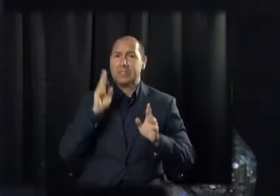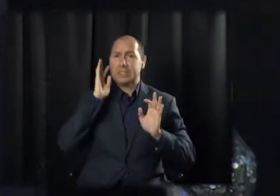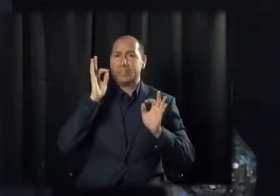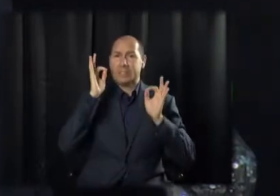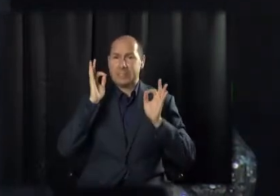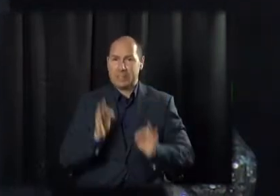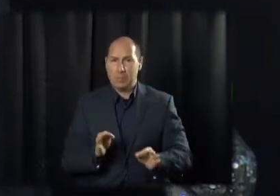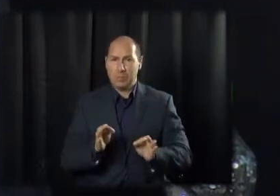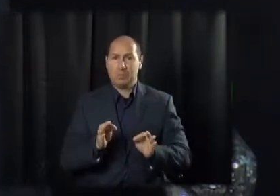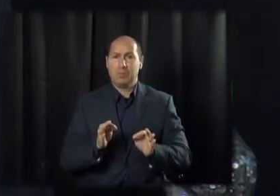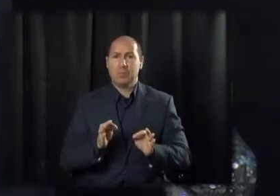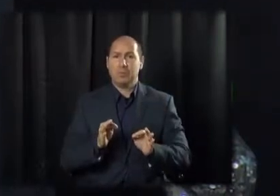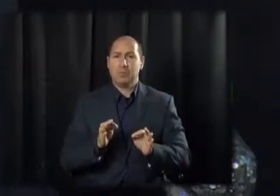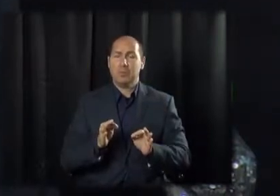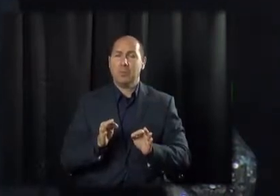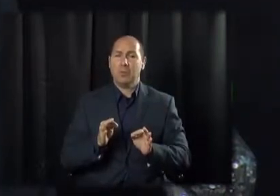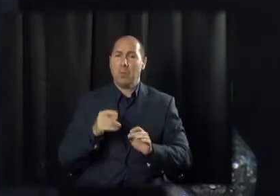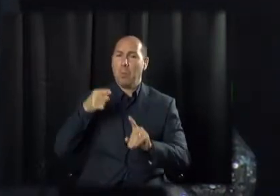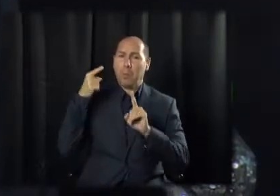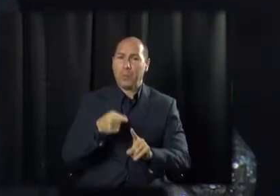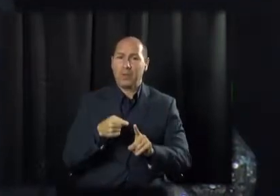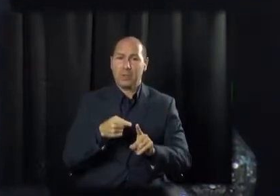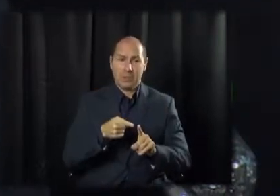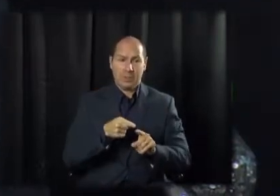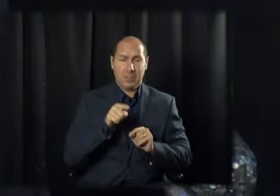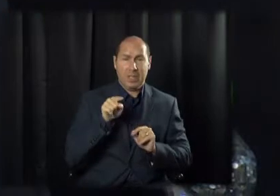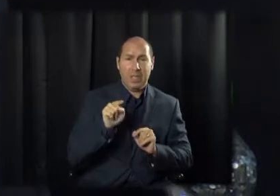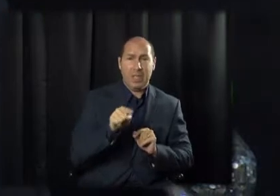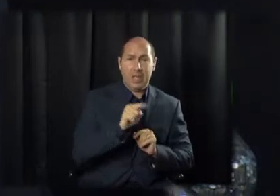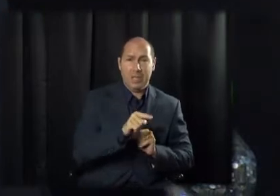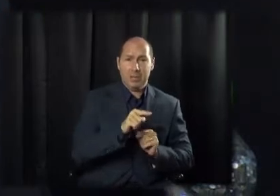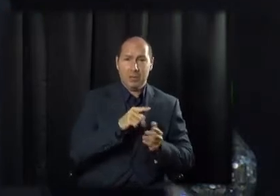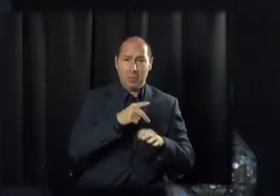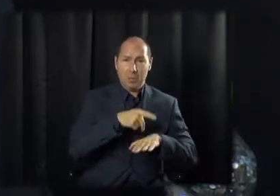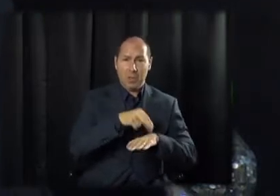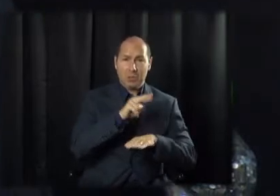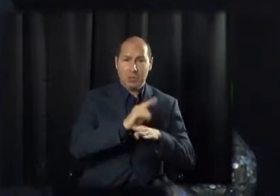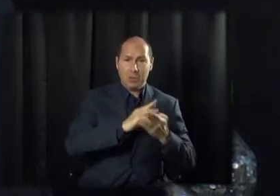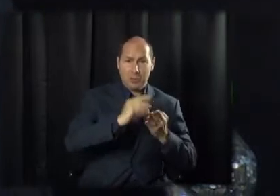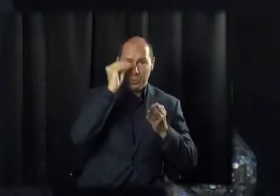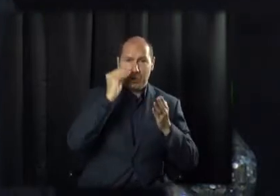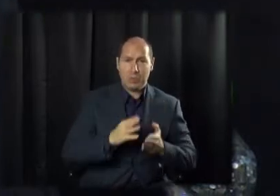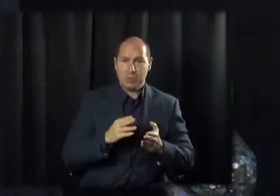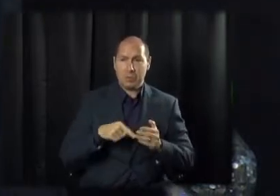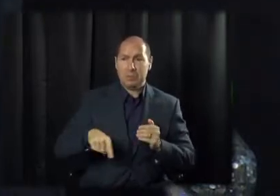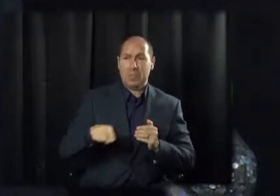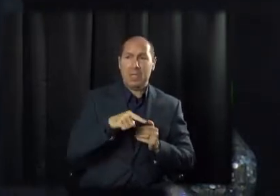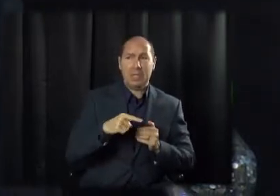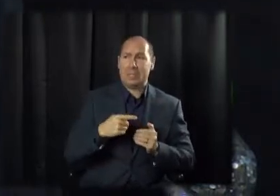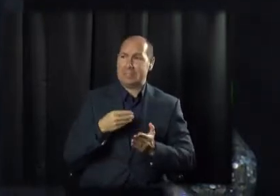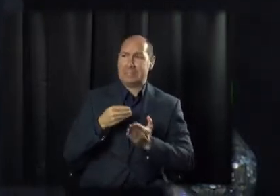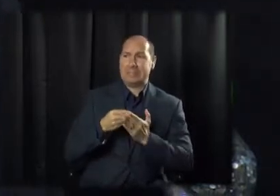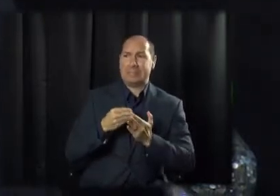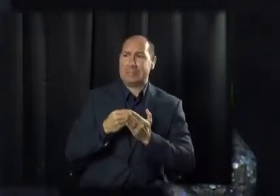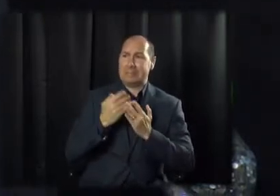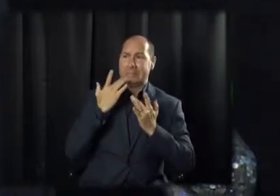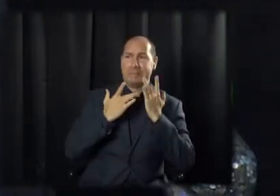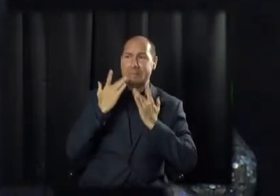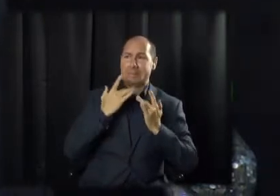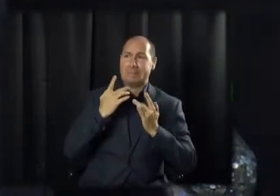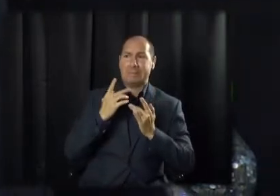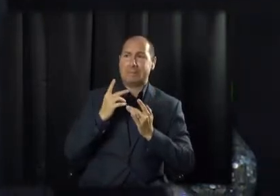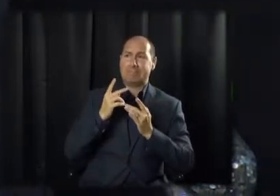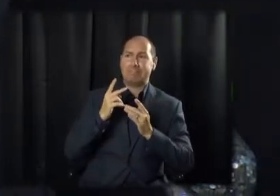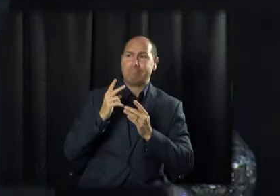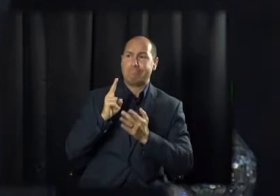student in Puerto Rico will be financially unable to attend UPR. There's a huge amount of